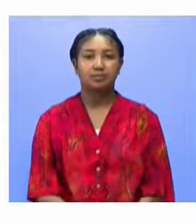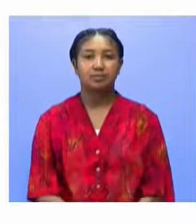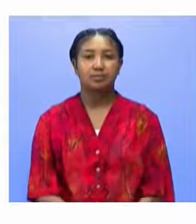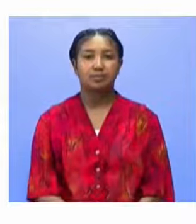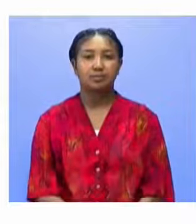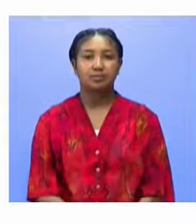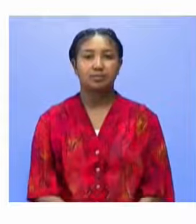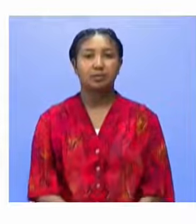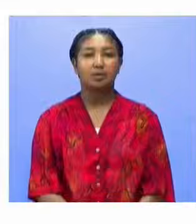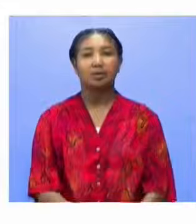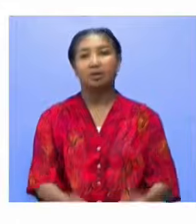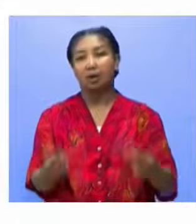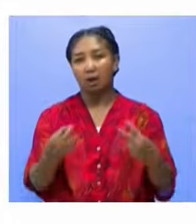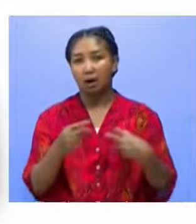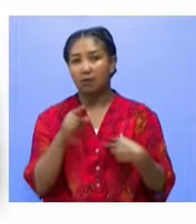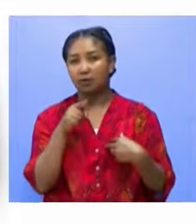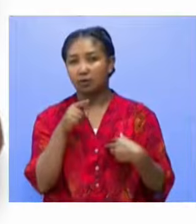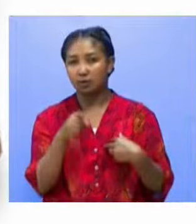Yes, have you